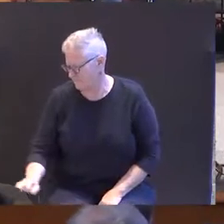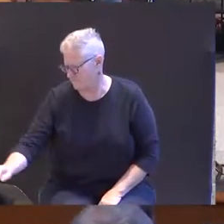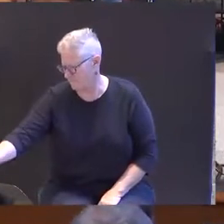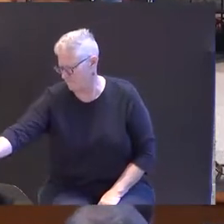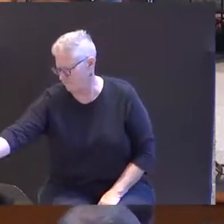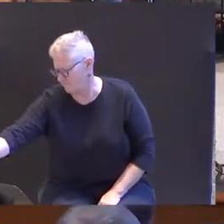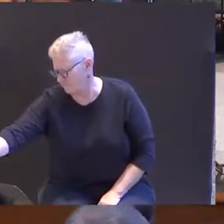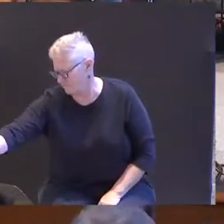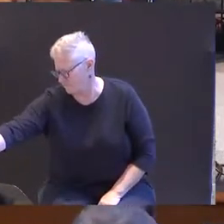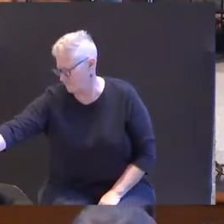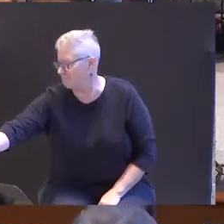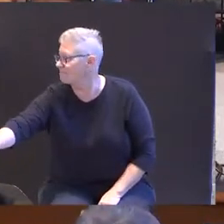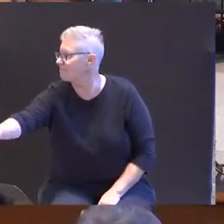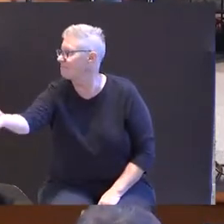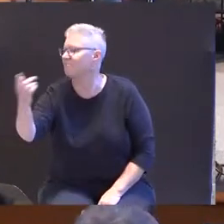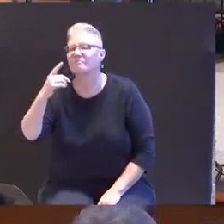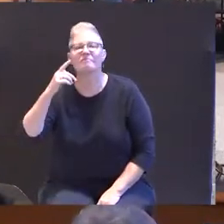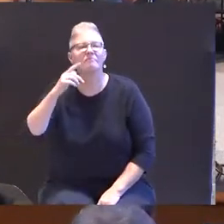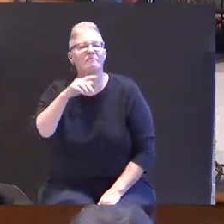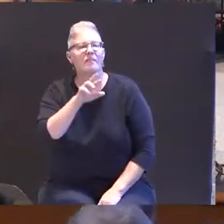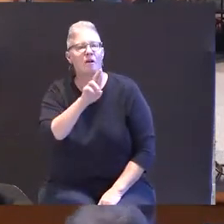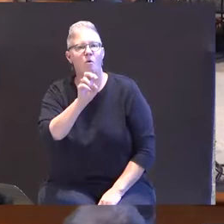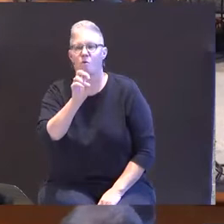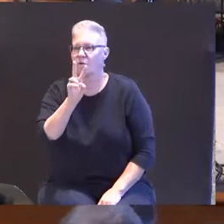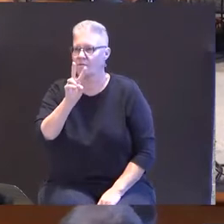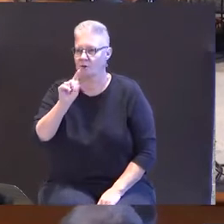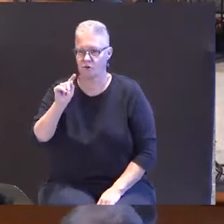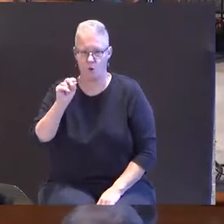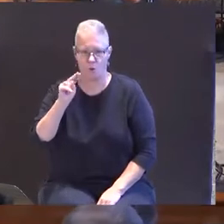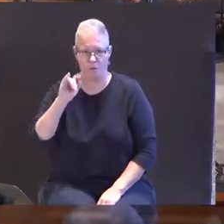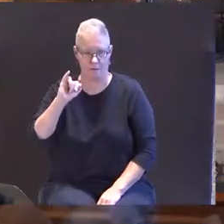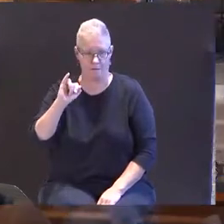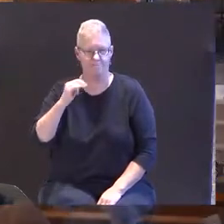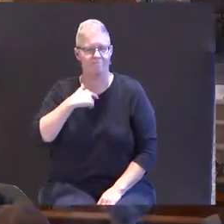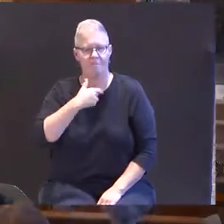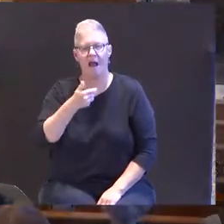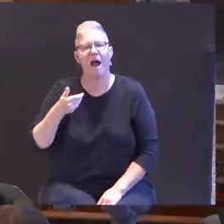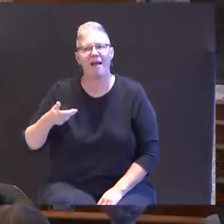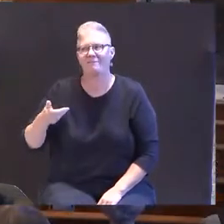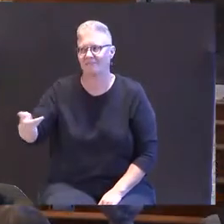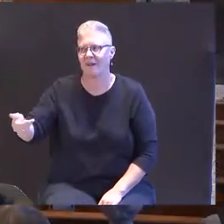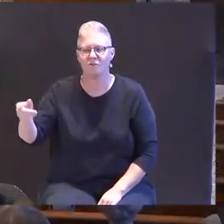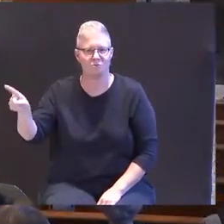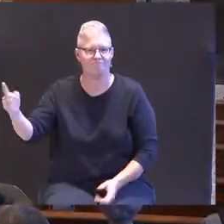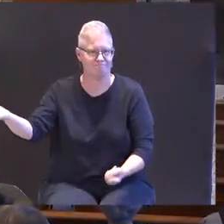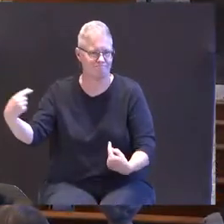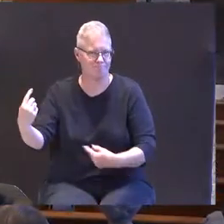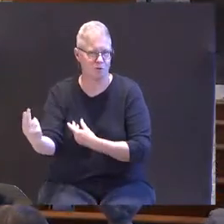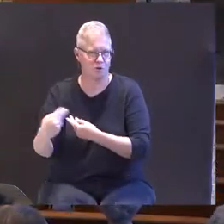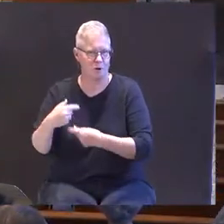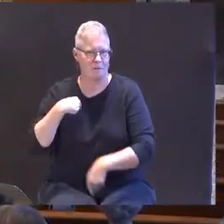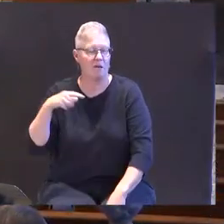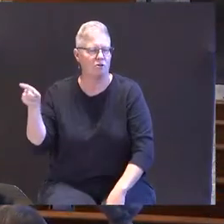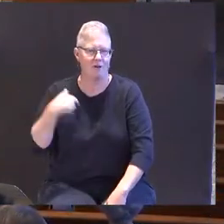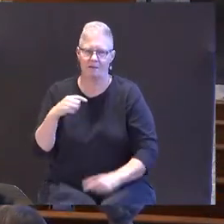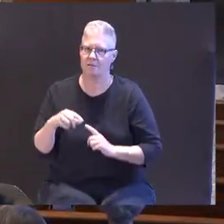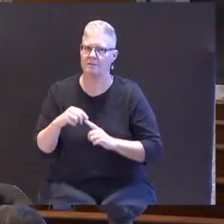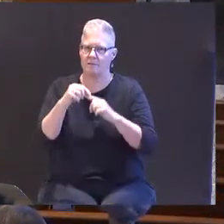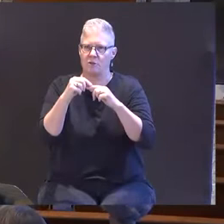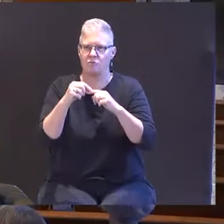I've invited Reverend Toni to the platform with me because she has a special, shout out. I do. Yes. I